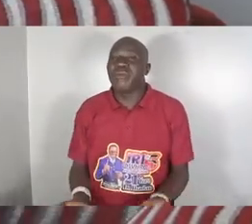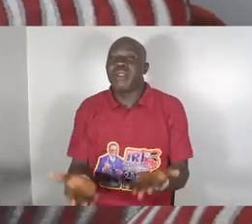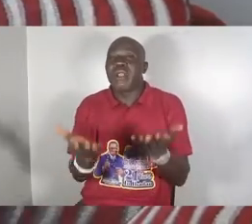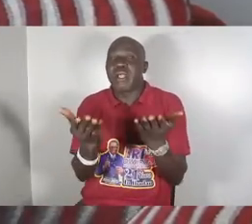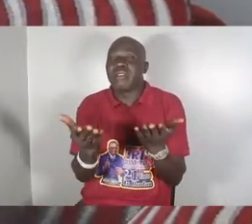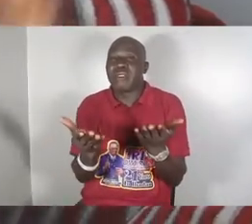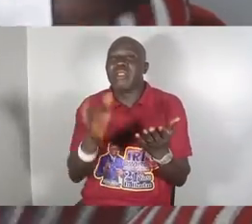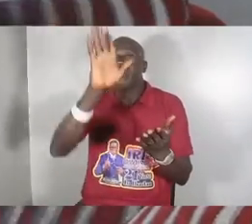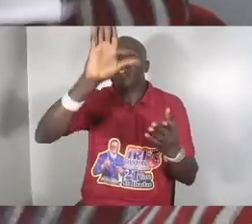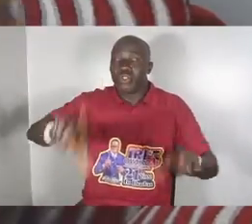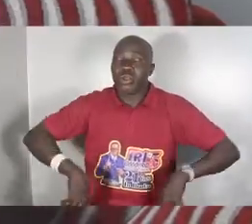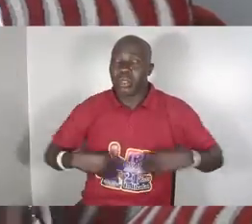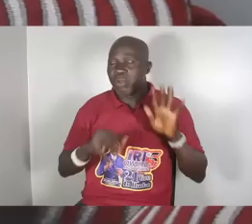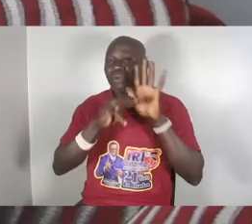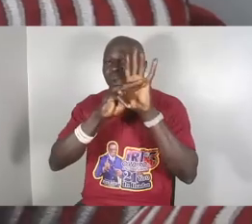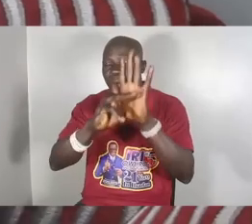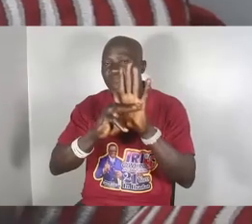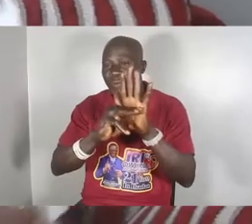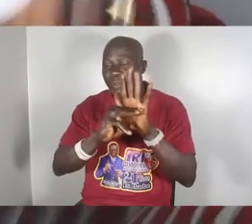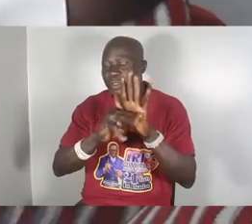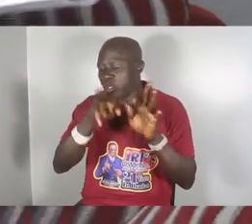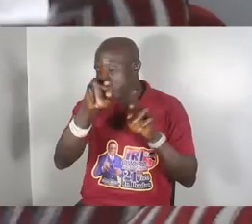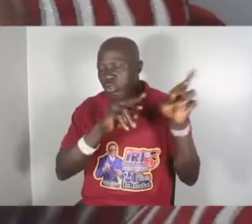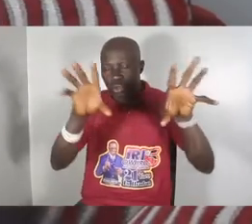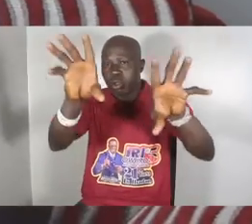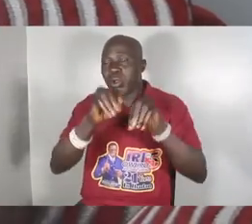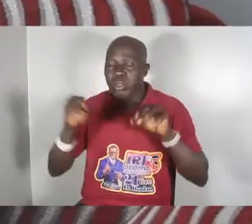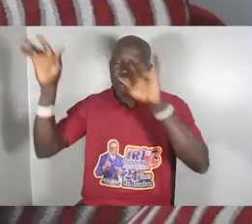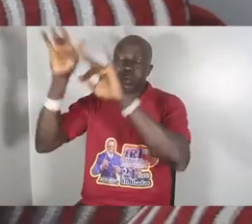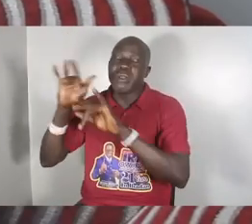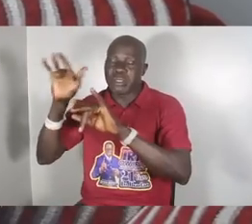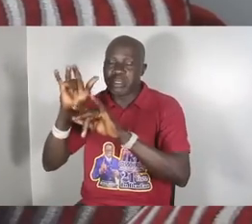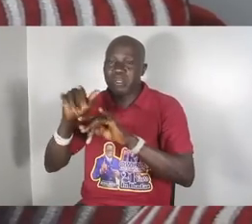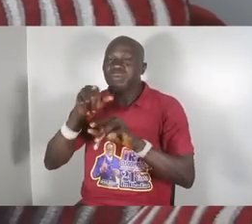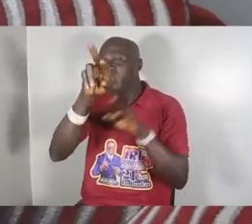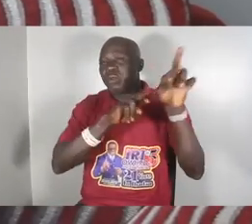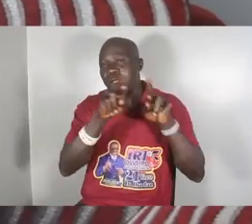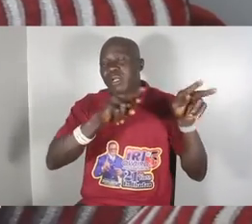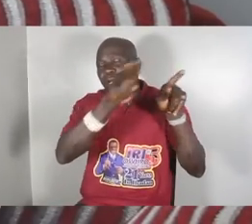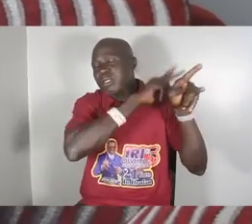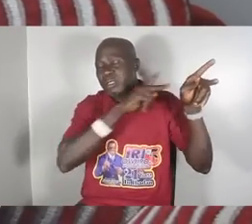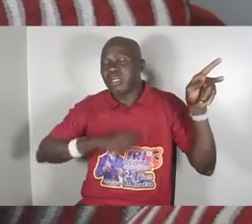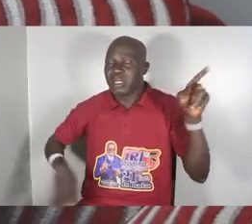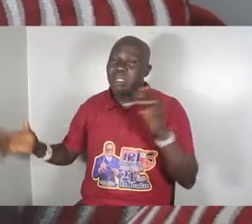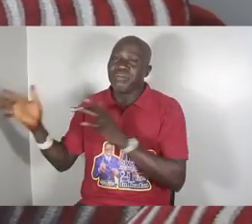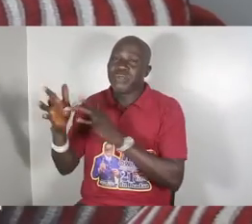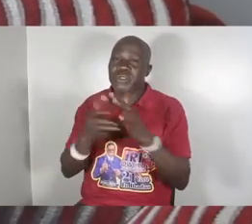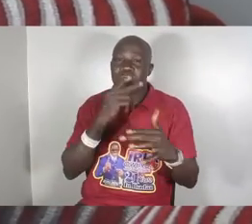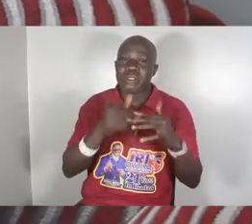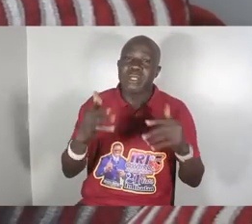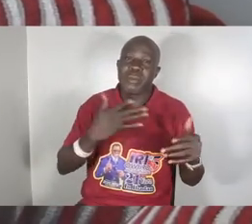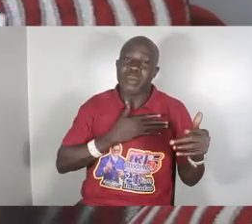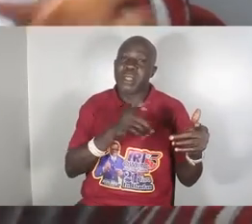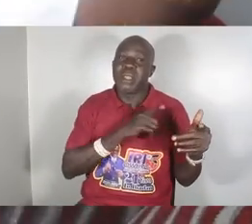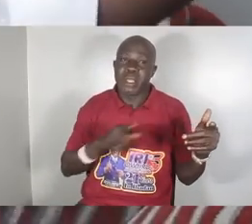amen aye re a fo amen wa ri anu gba amen wa de sebi oba amen jesus Oluwa